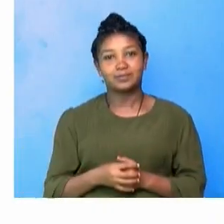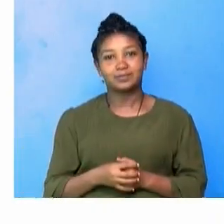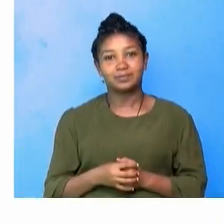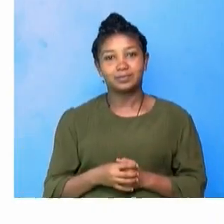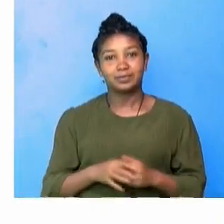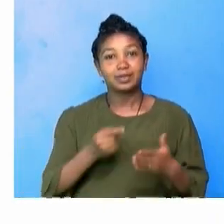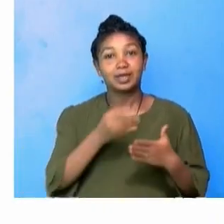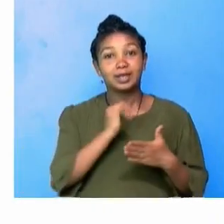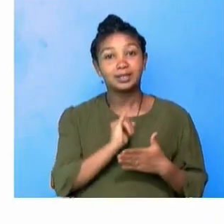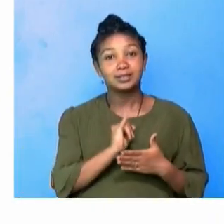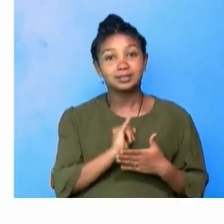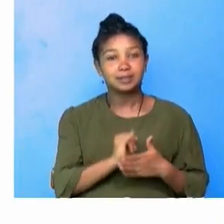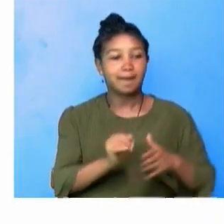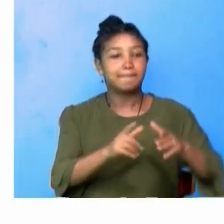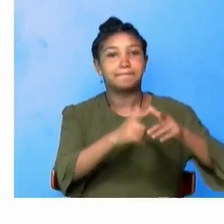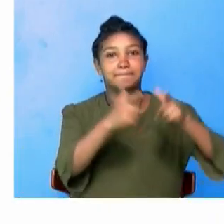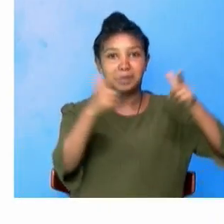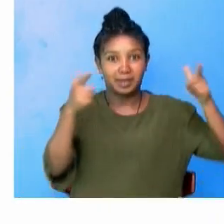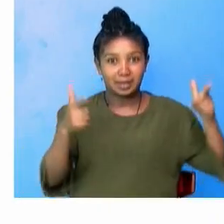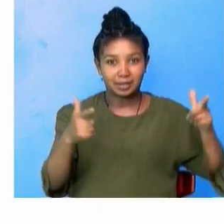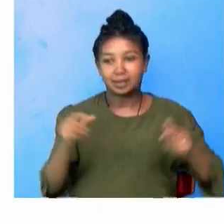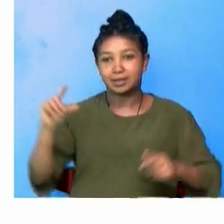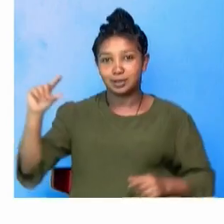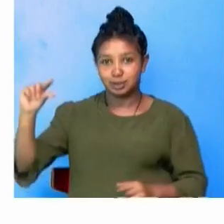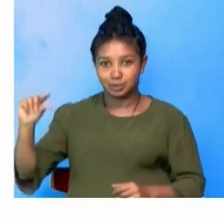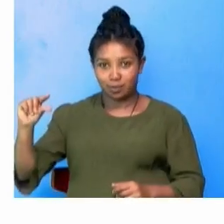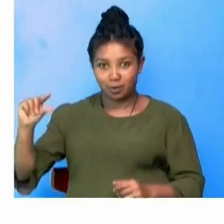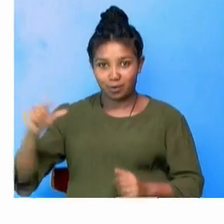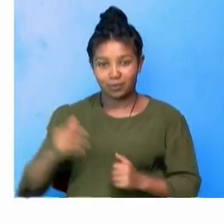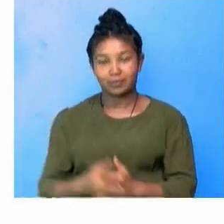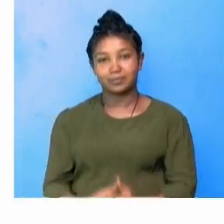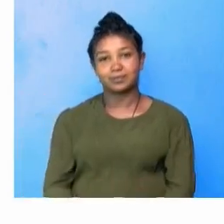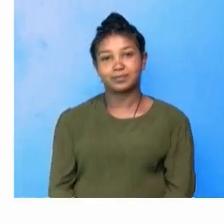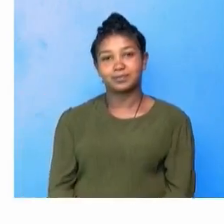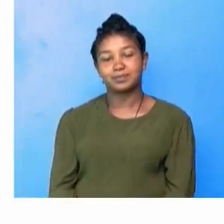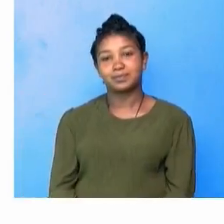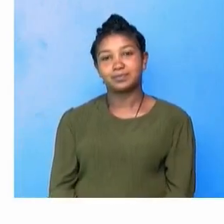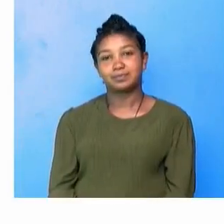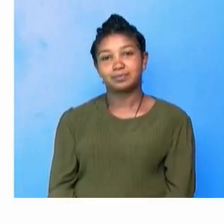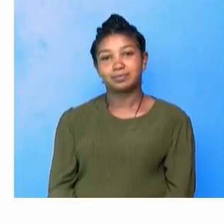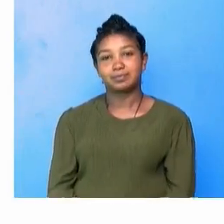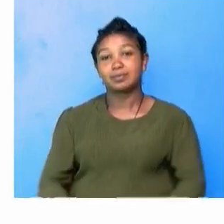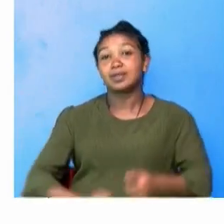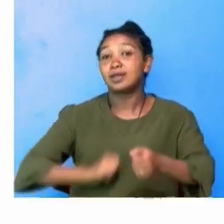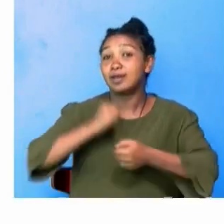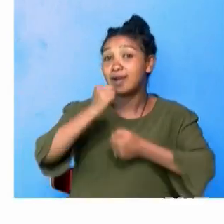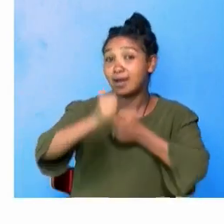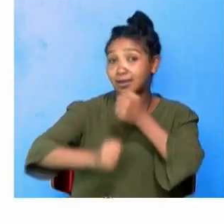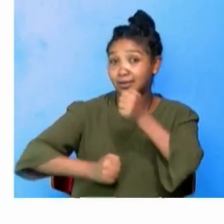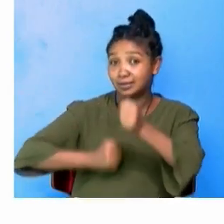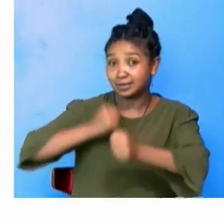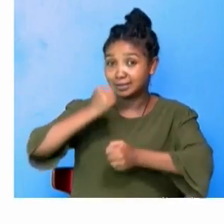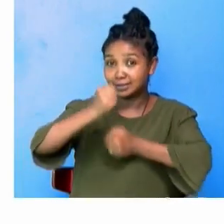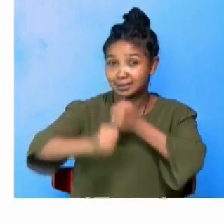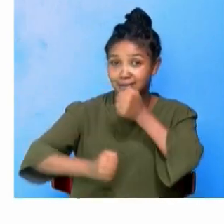Here it is. Big, small. Let us say run,